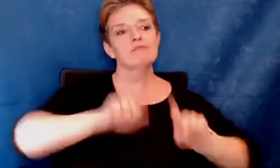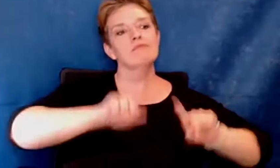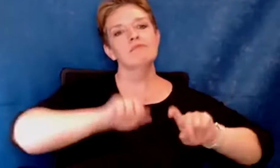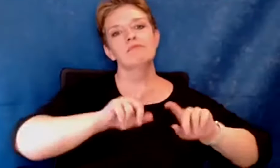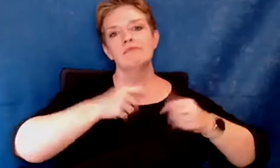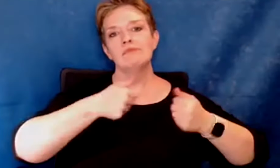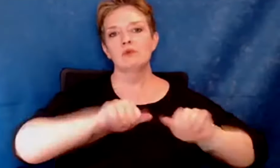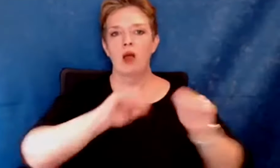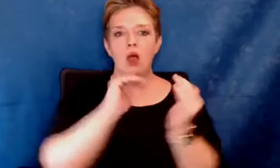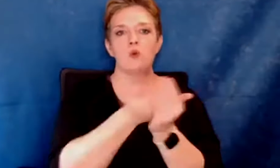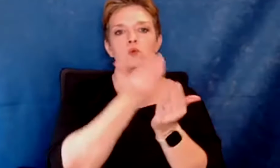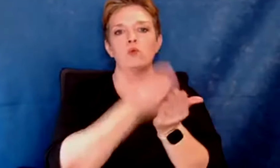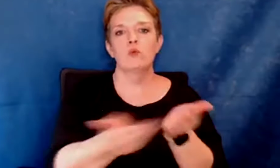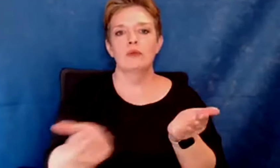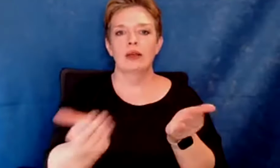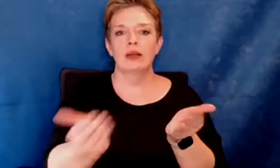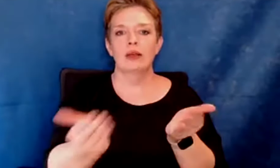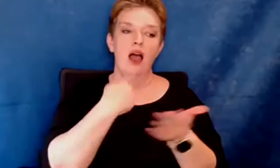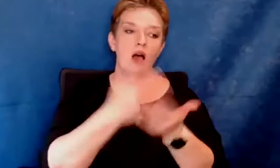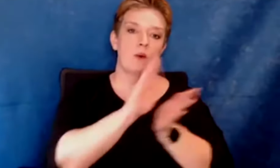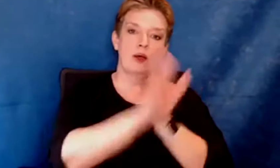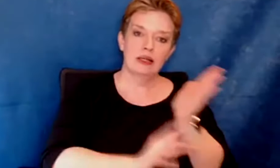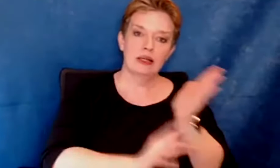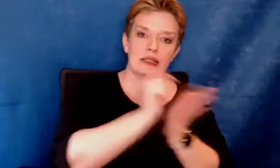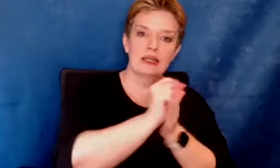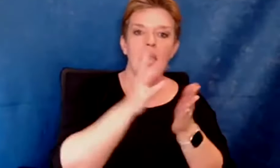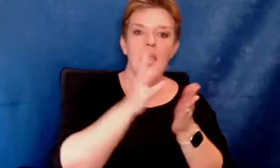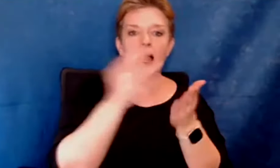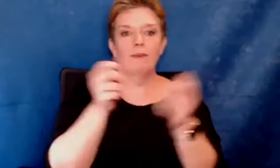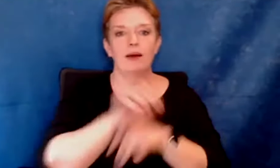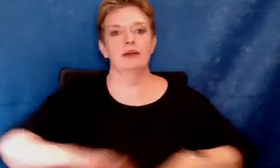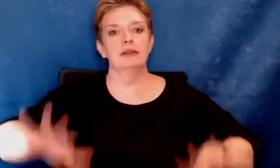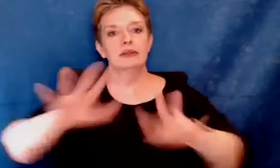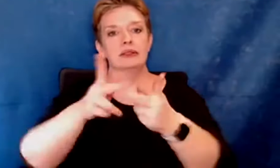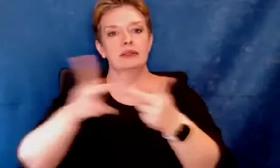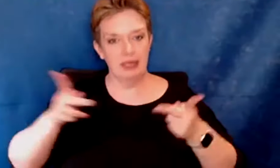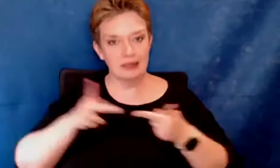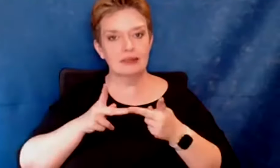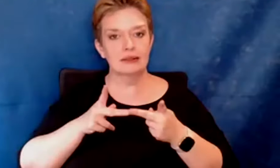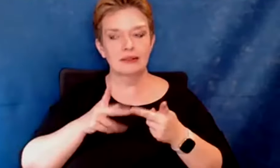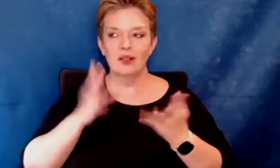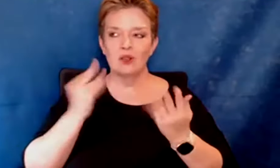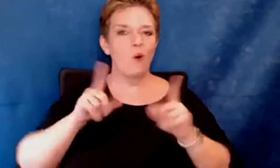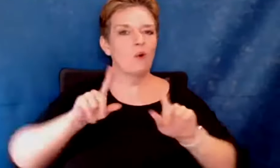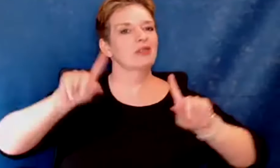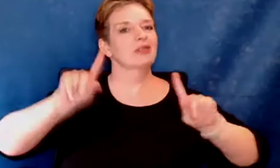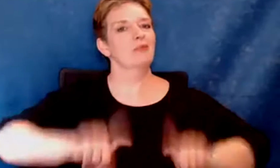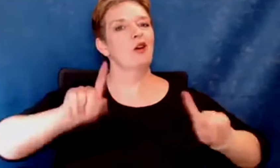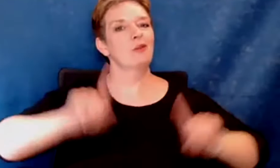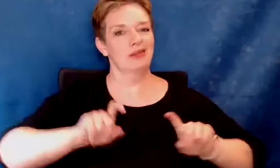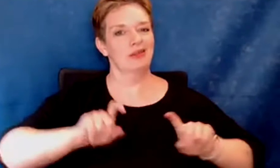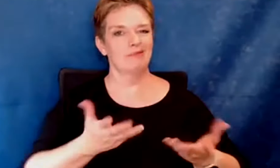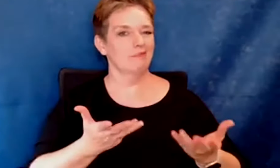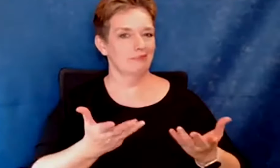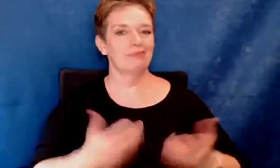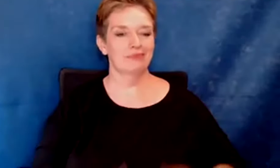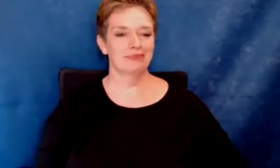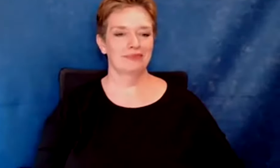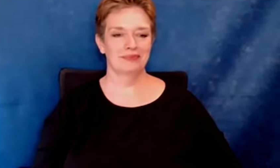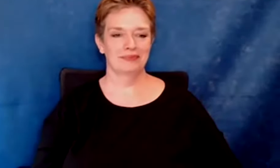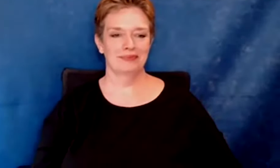possibilities, and you have the time and the space to do so. So be experimental. Excellent. Yeah. Besides